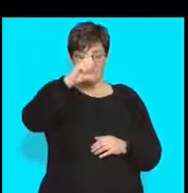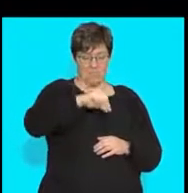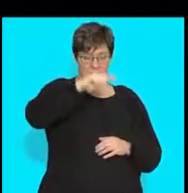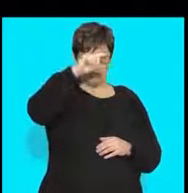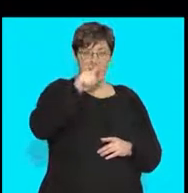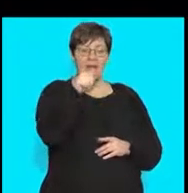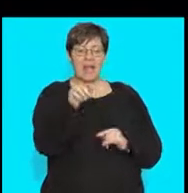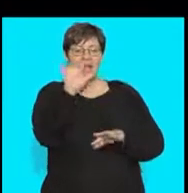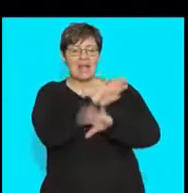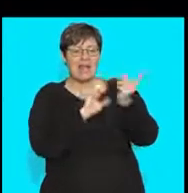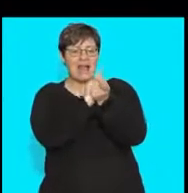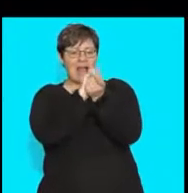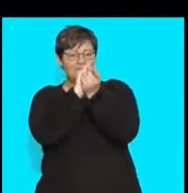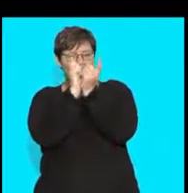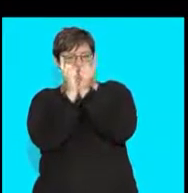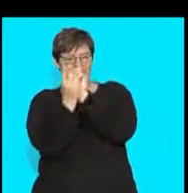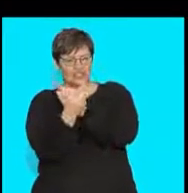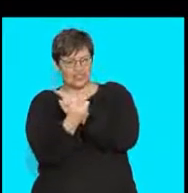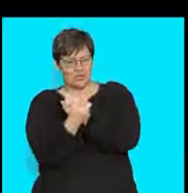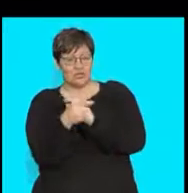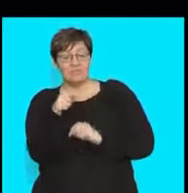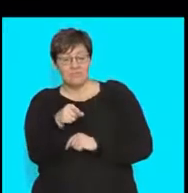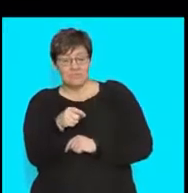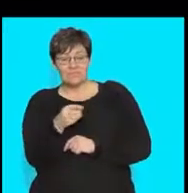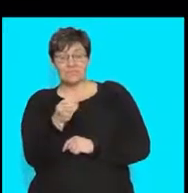does iodine go? If there is